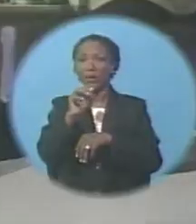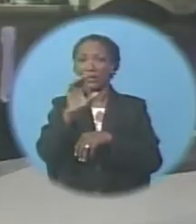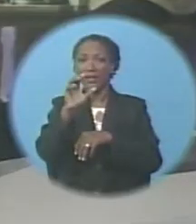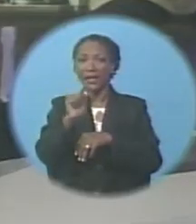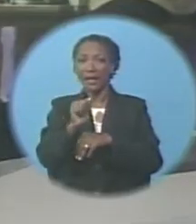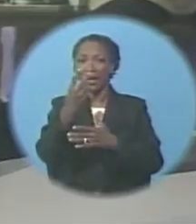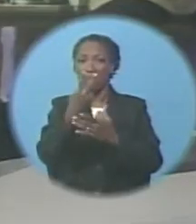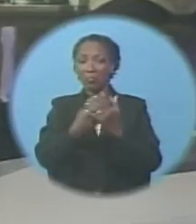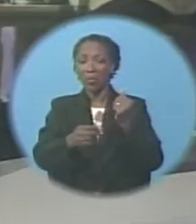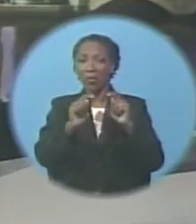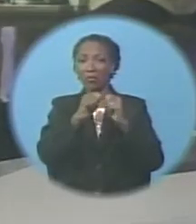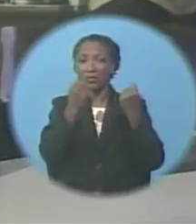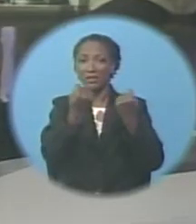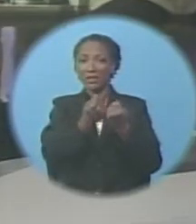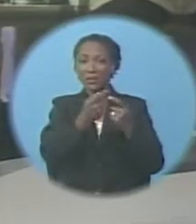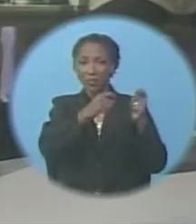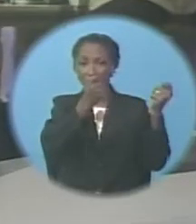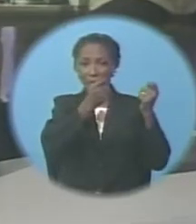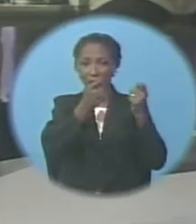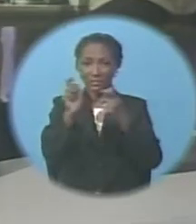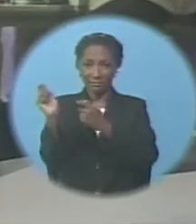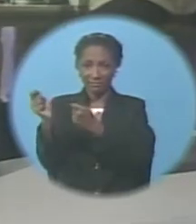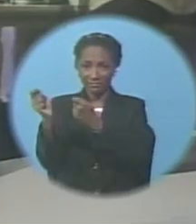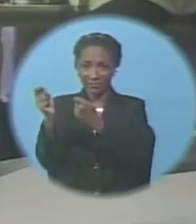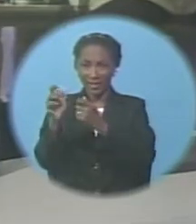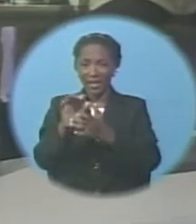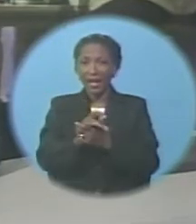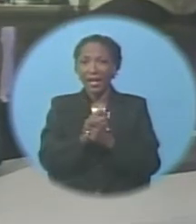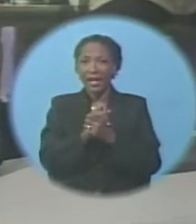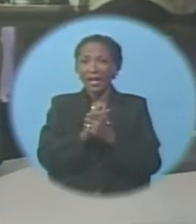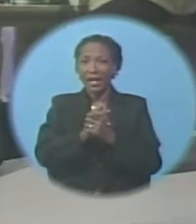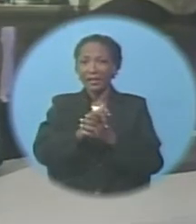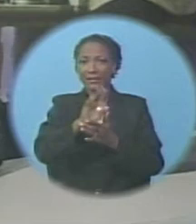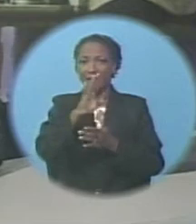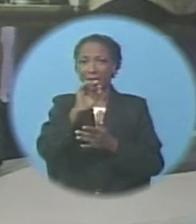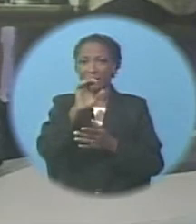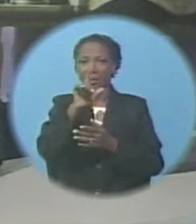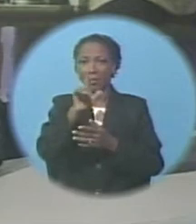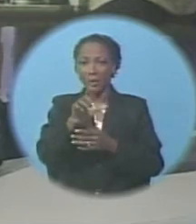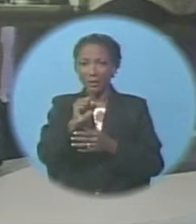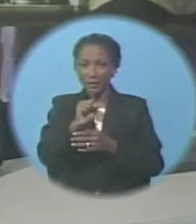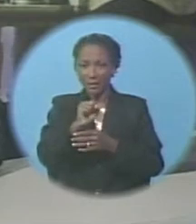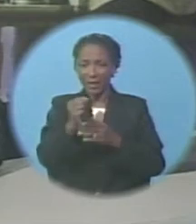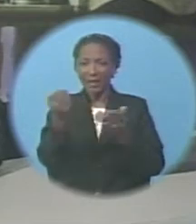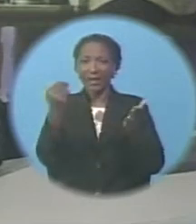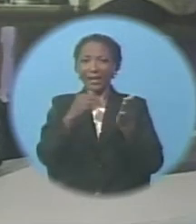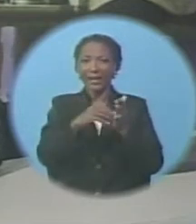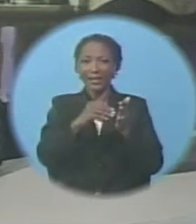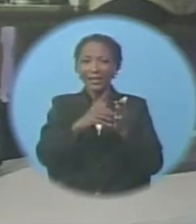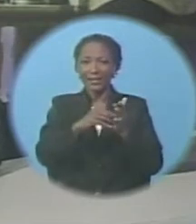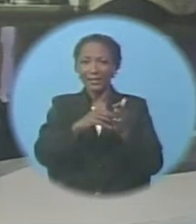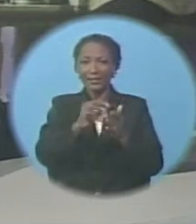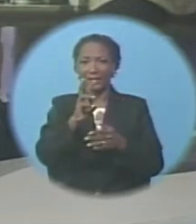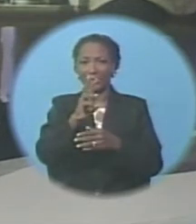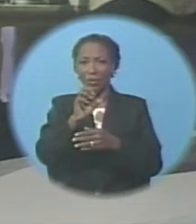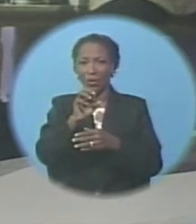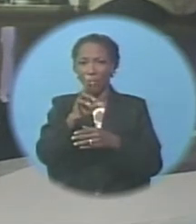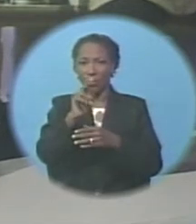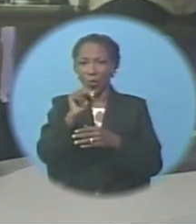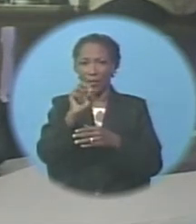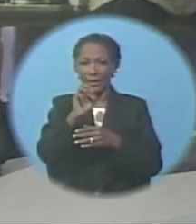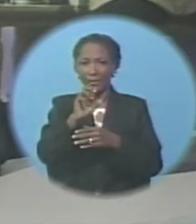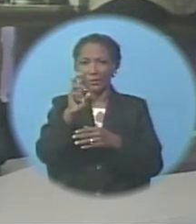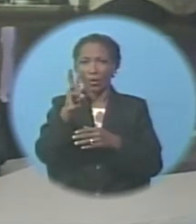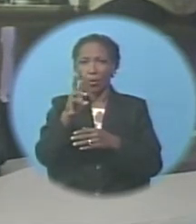basketball tournament by more than 20 points. Bulls easily got past Pan American International Insurance Warrens, while the Wildcats brushed